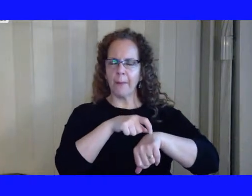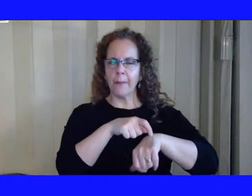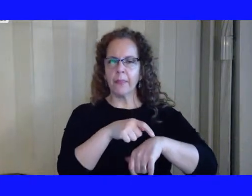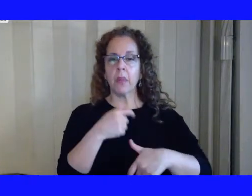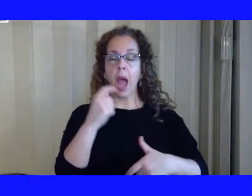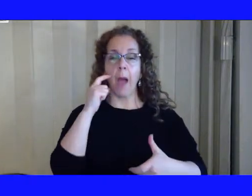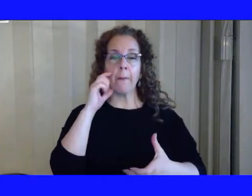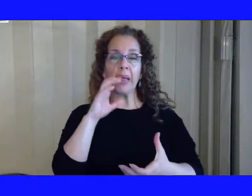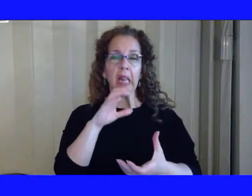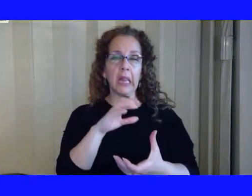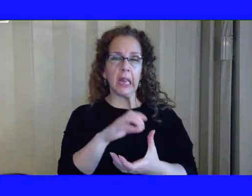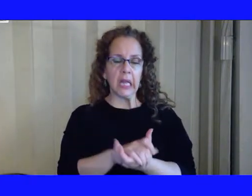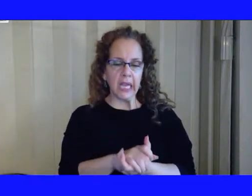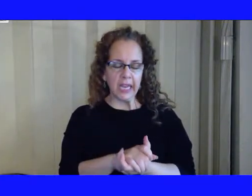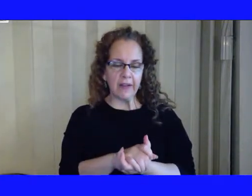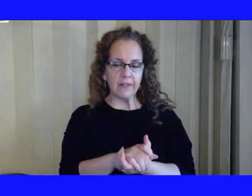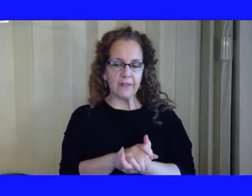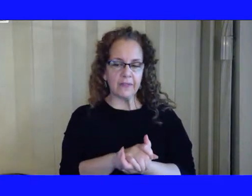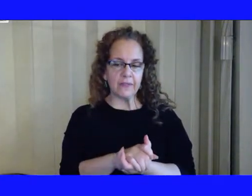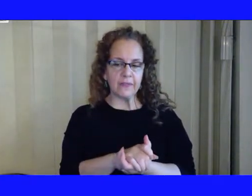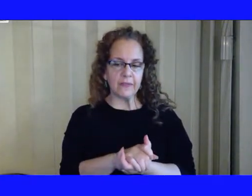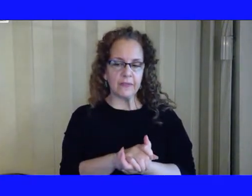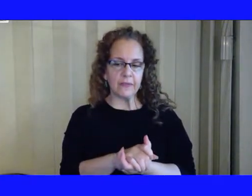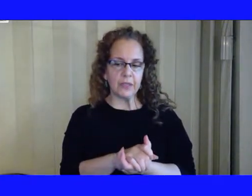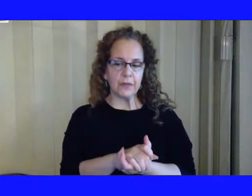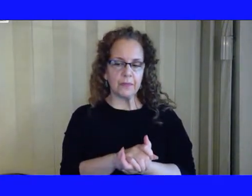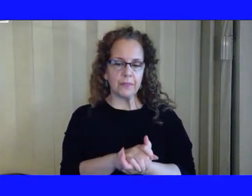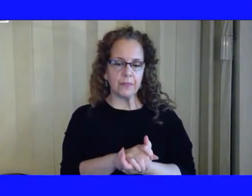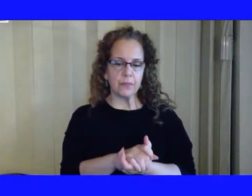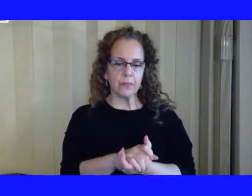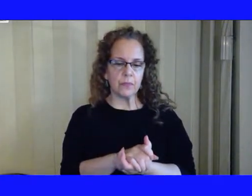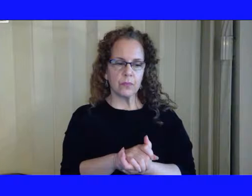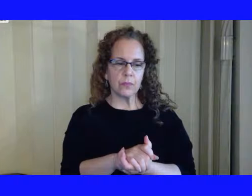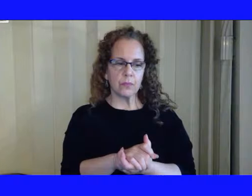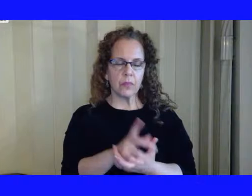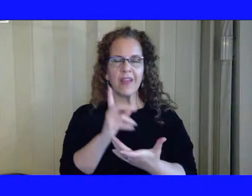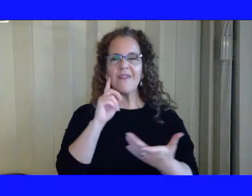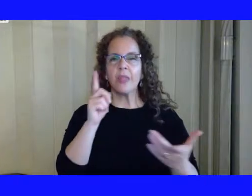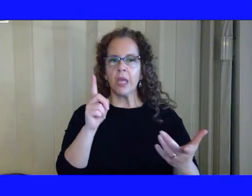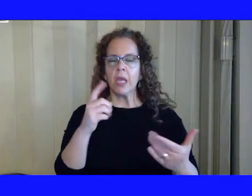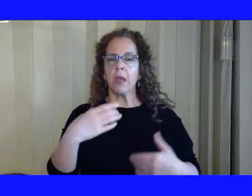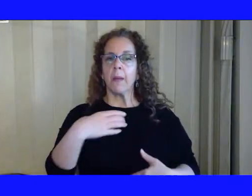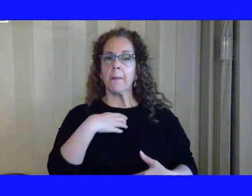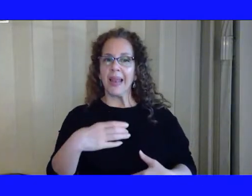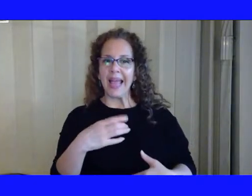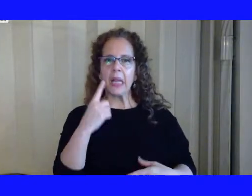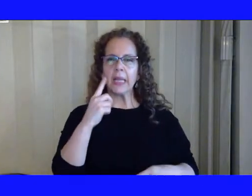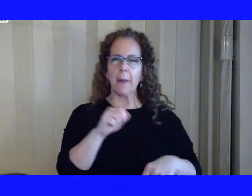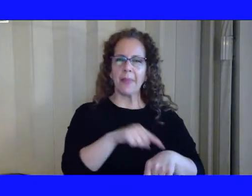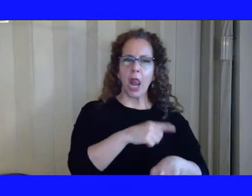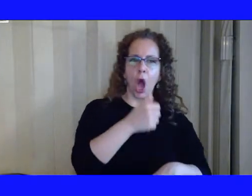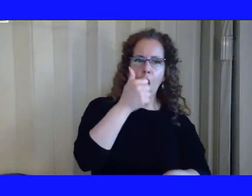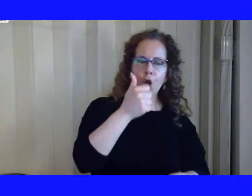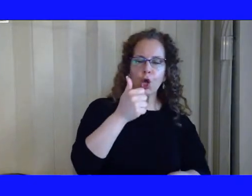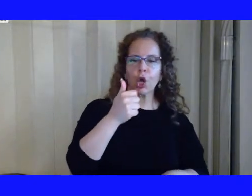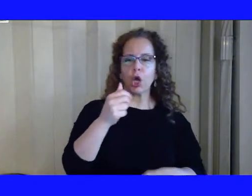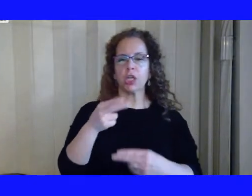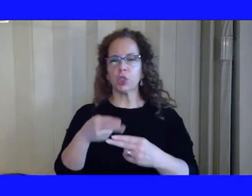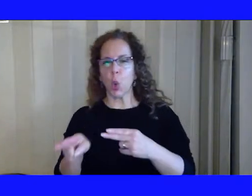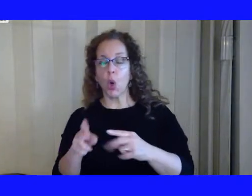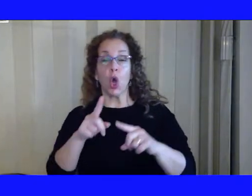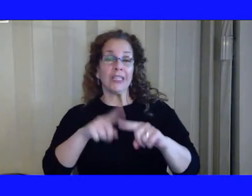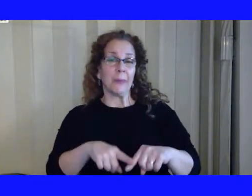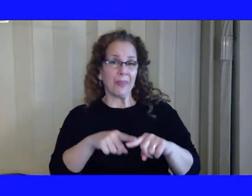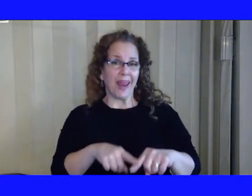gateway, because now it'd be difficult going backwards Yeah. to do it. But moving forward,